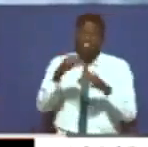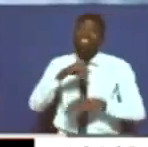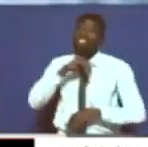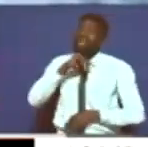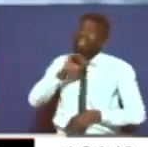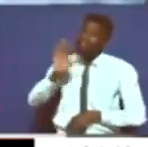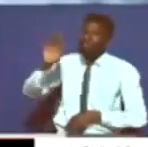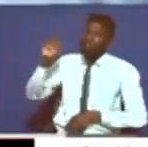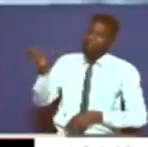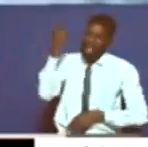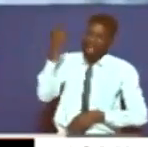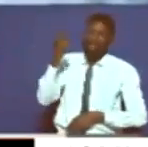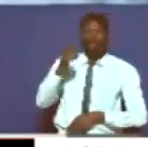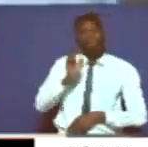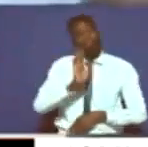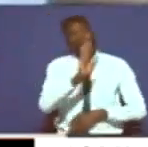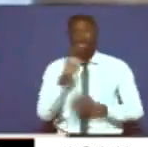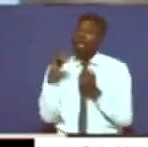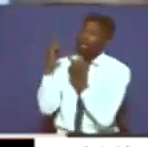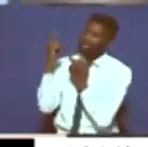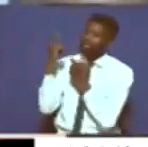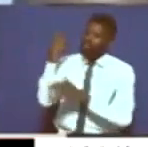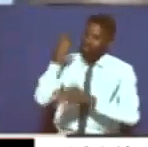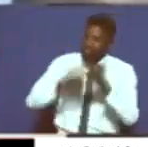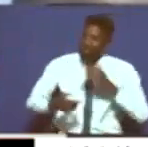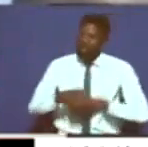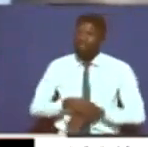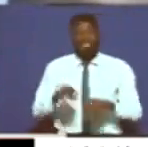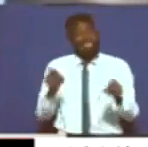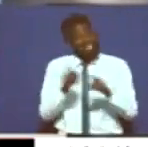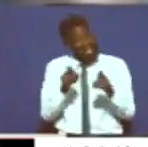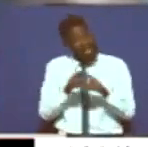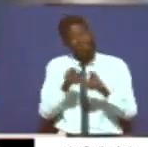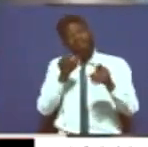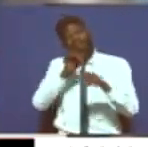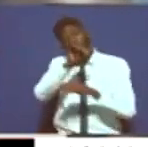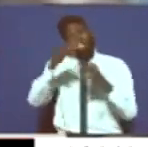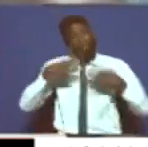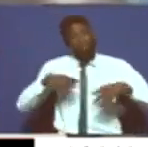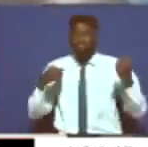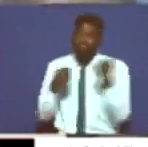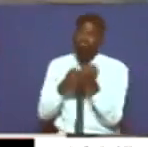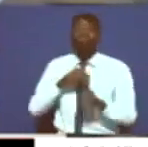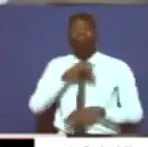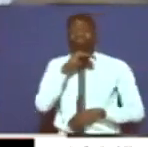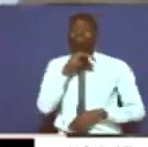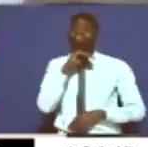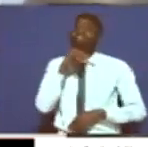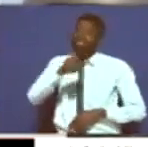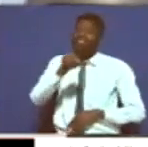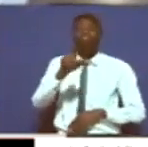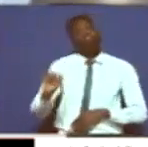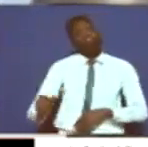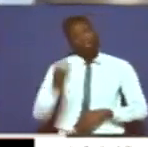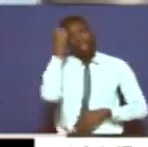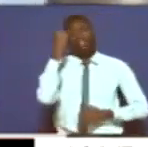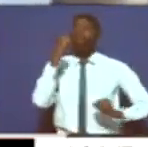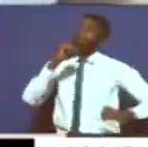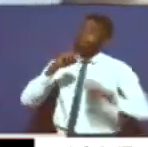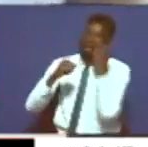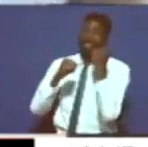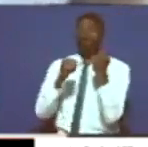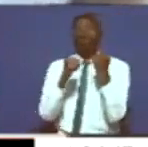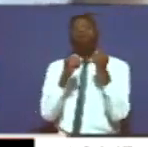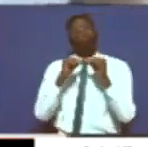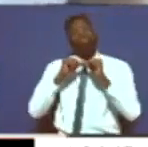presidency, but more importantly also calling on those who support his bid to actually come out and continue to support his bid. What I would want to tell you, Jackie, is